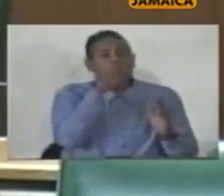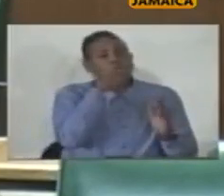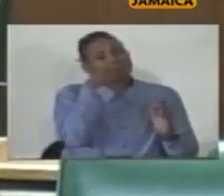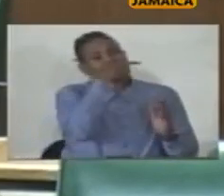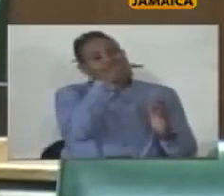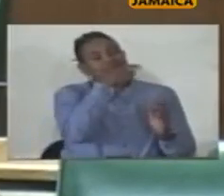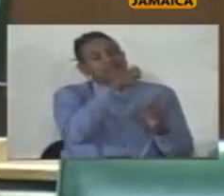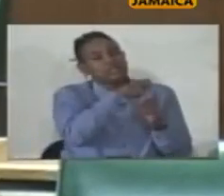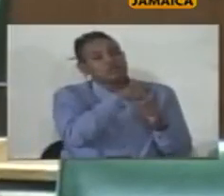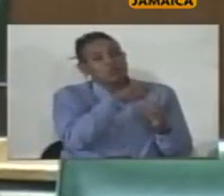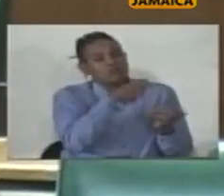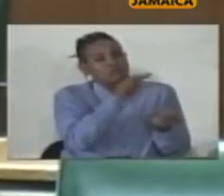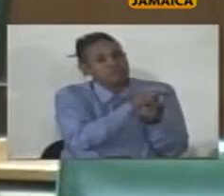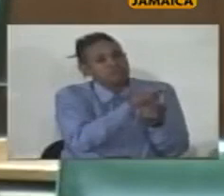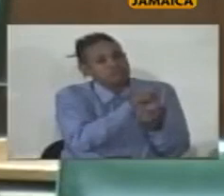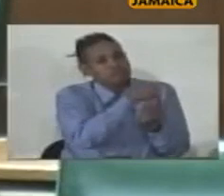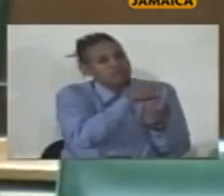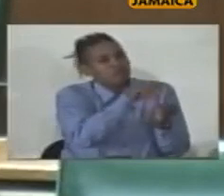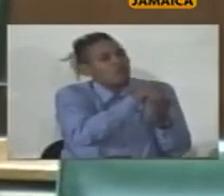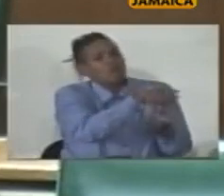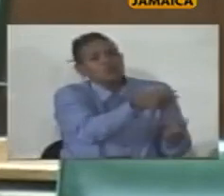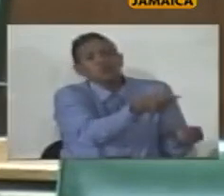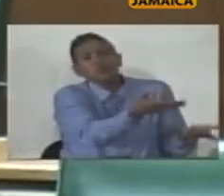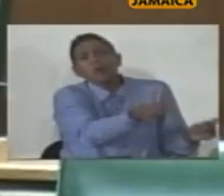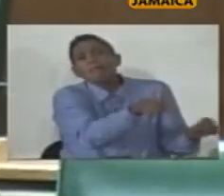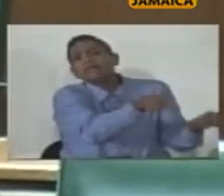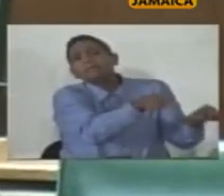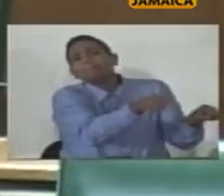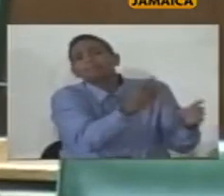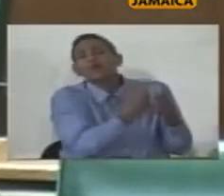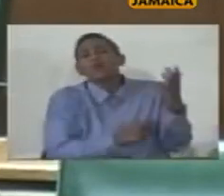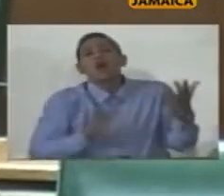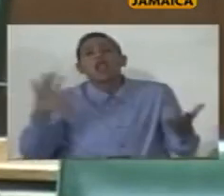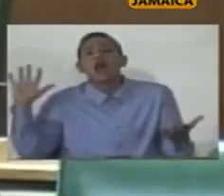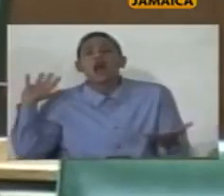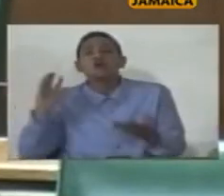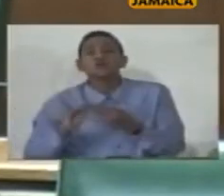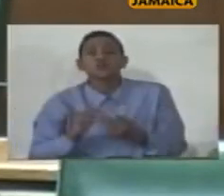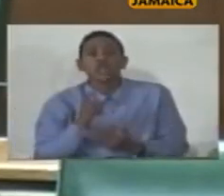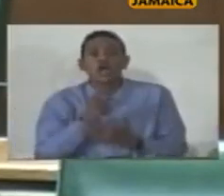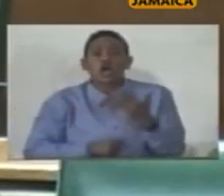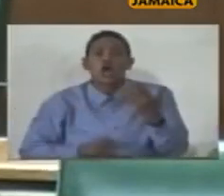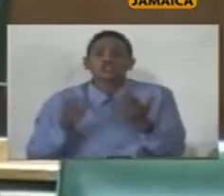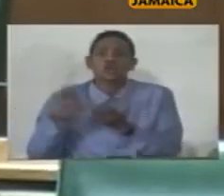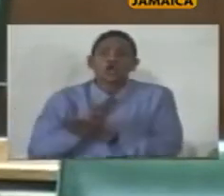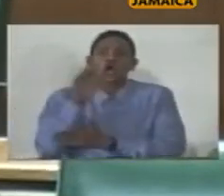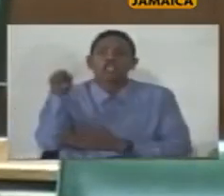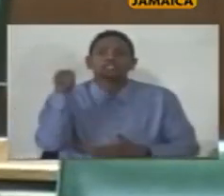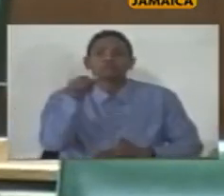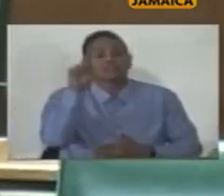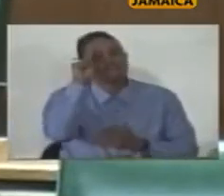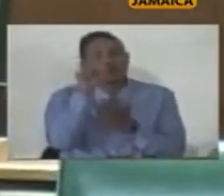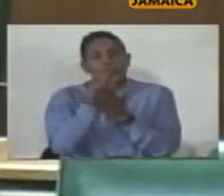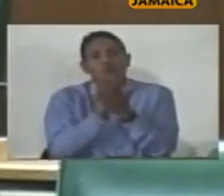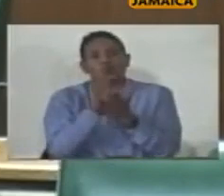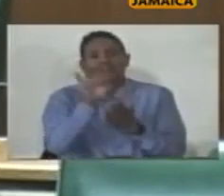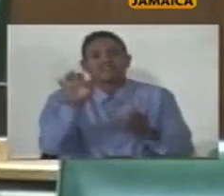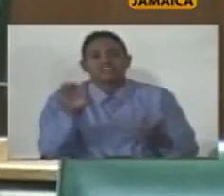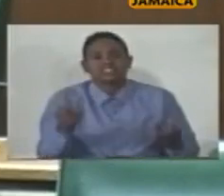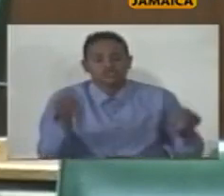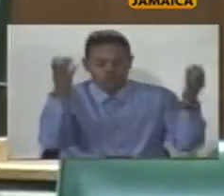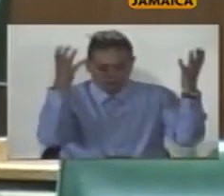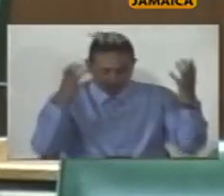harassment? And what are the associated costs to the college for legal fees?